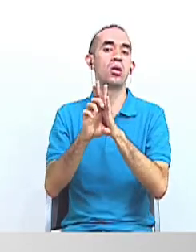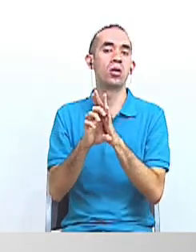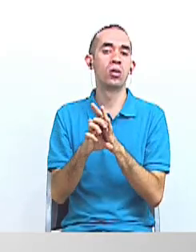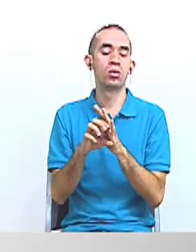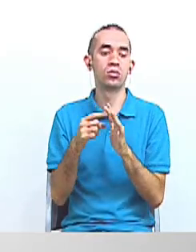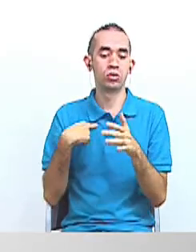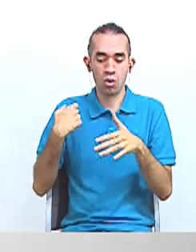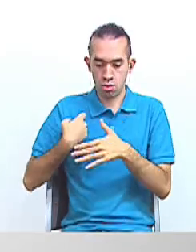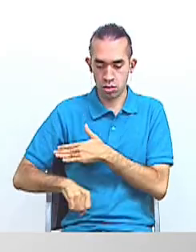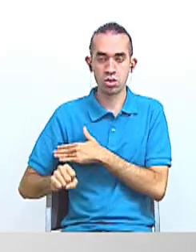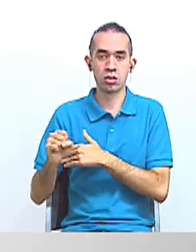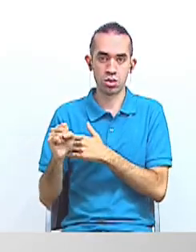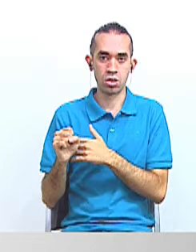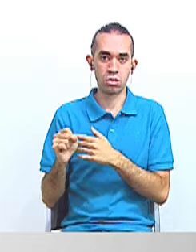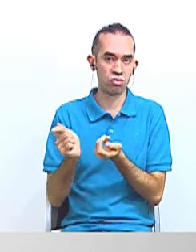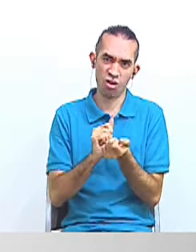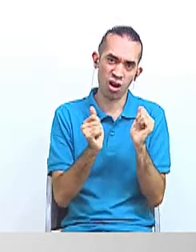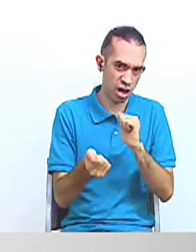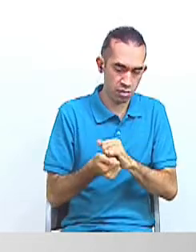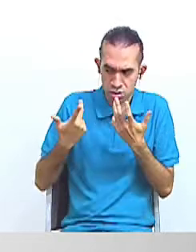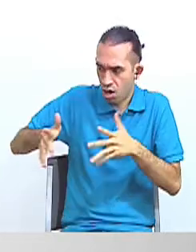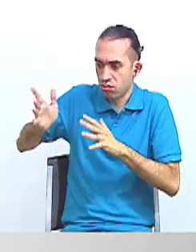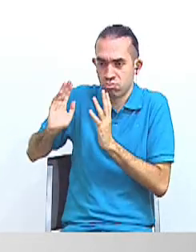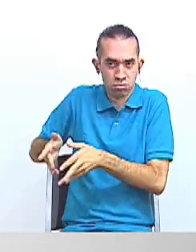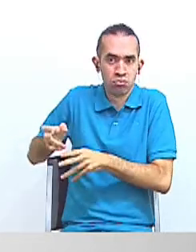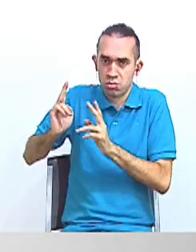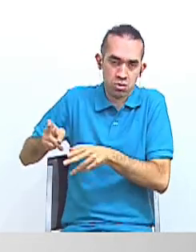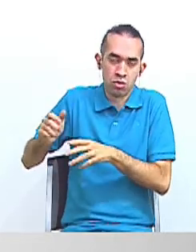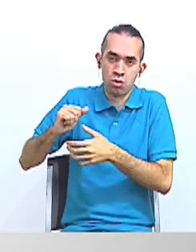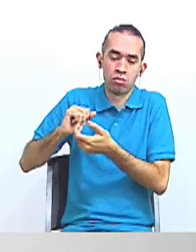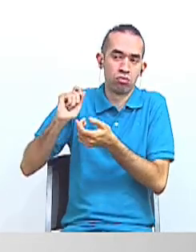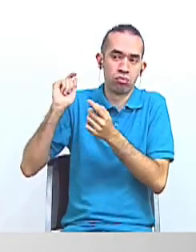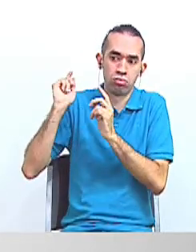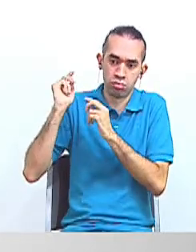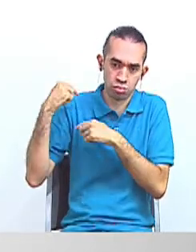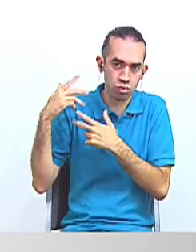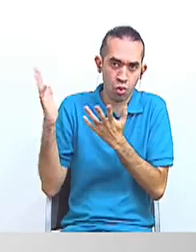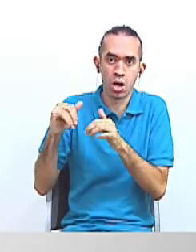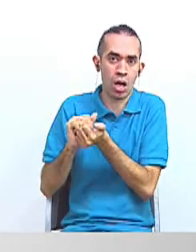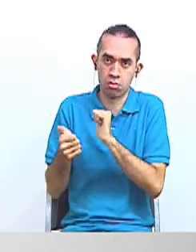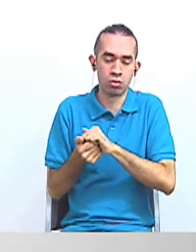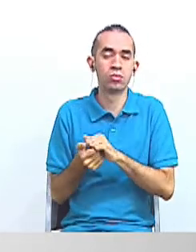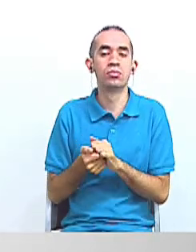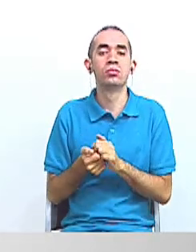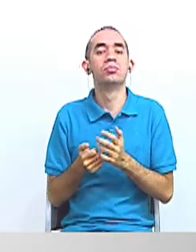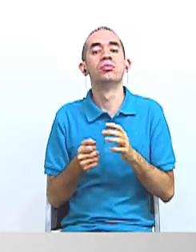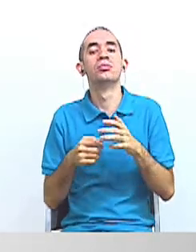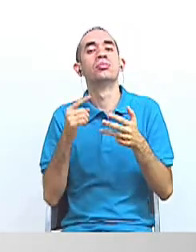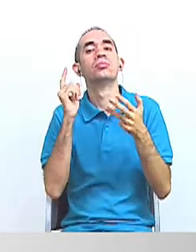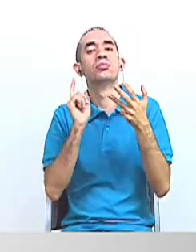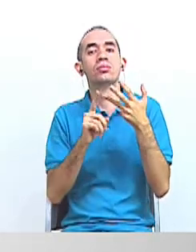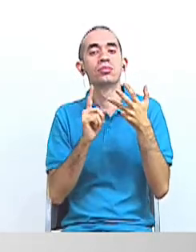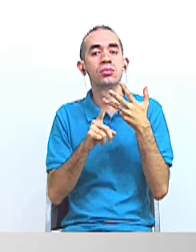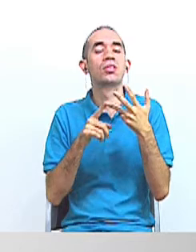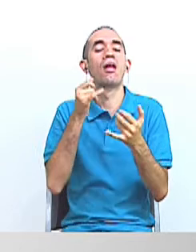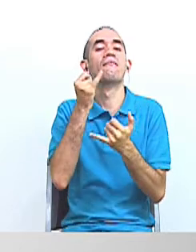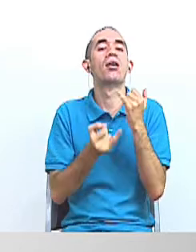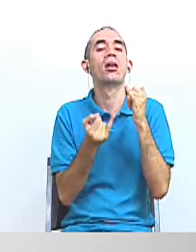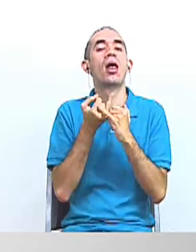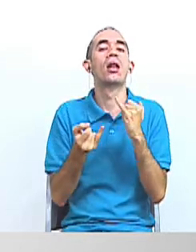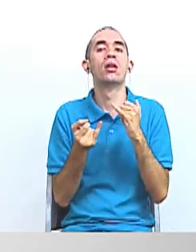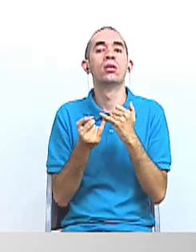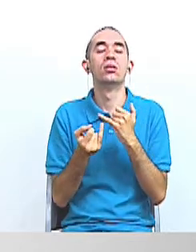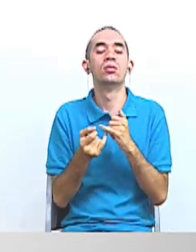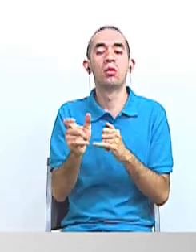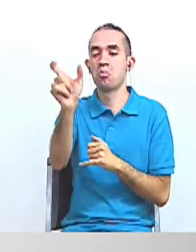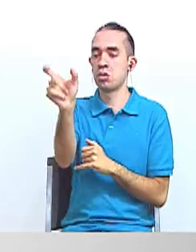I was born. It is not going to be changed in the future, right? And finally, we're going to be writing a short biography about